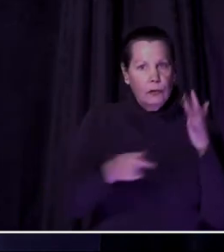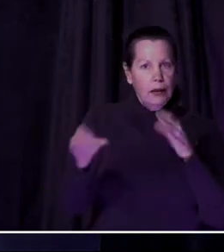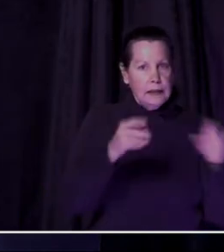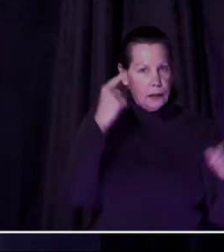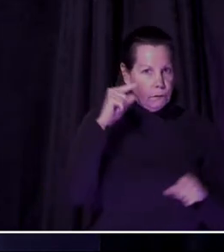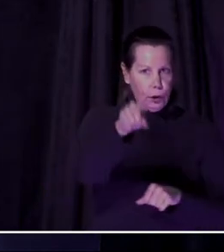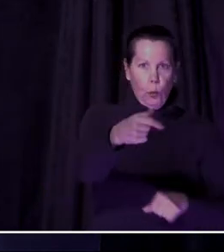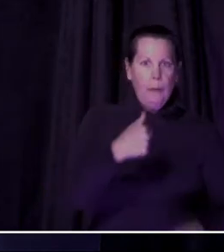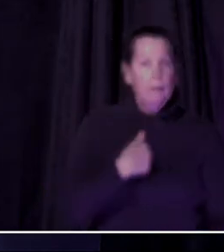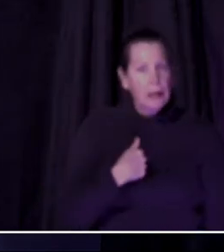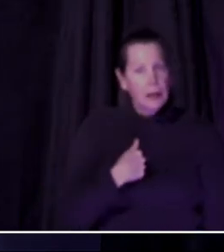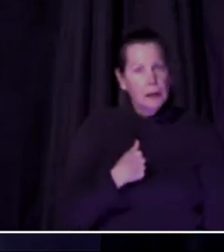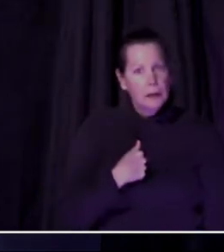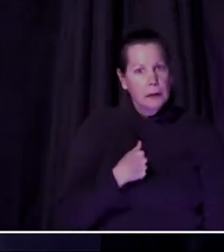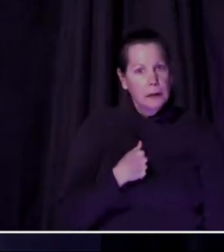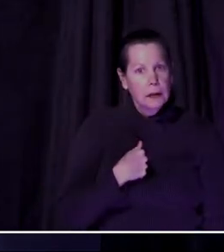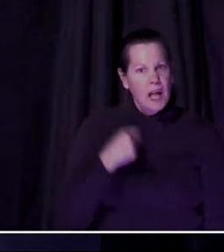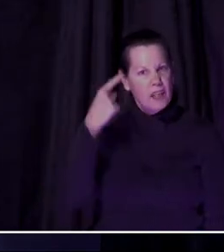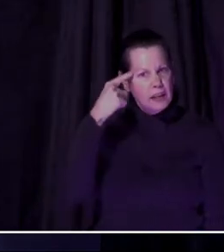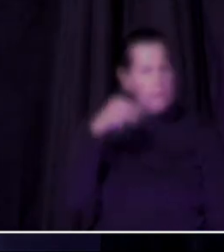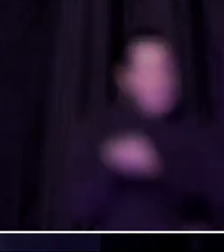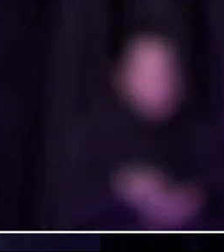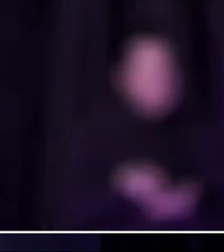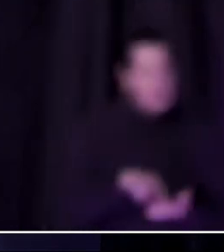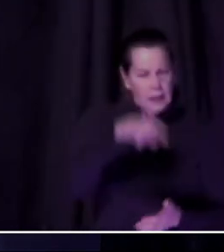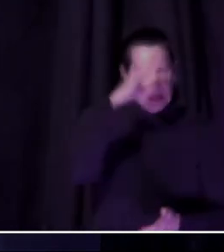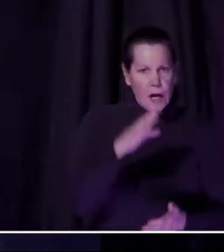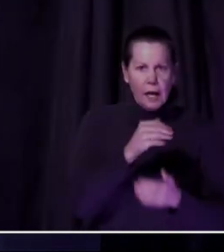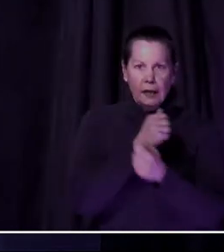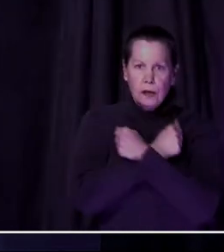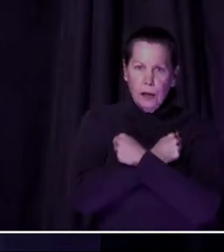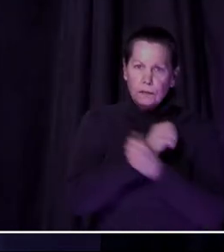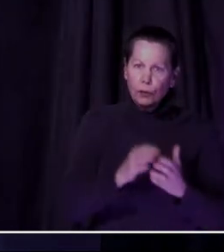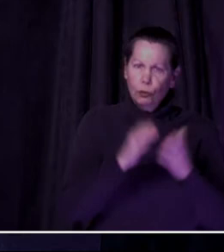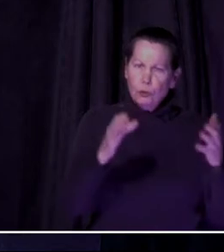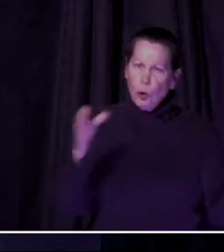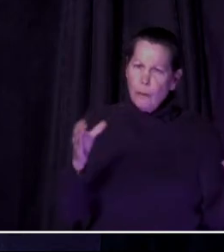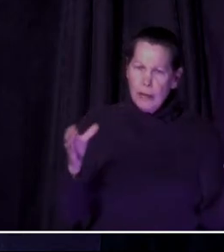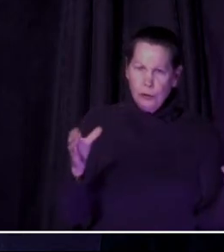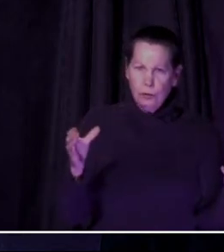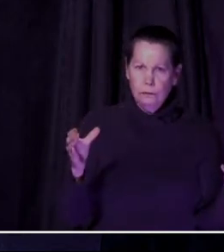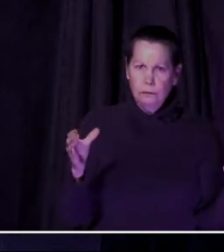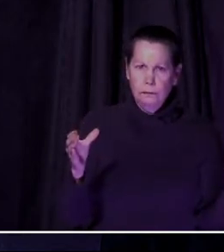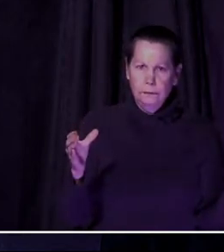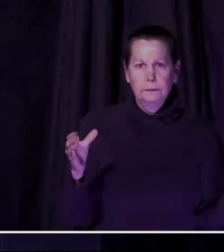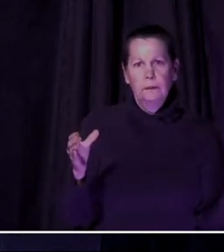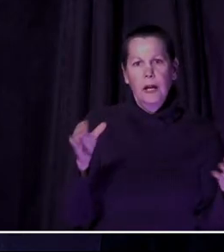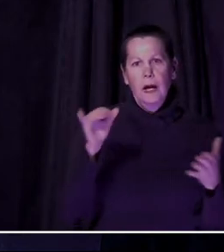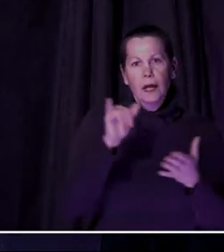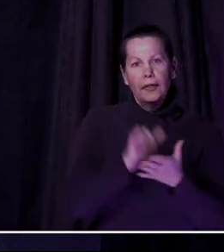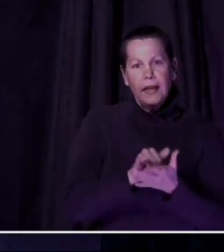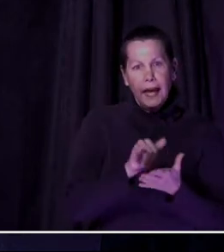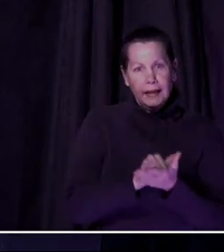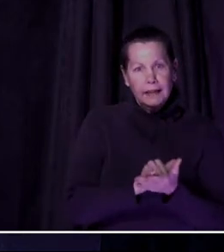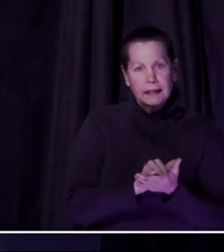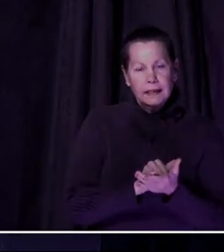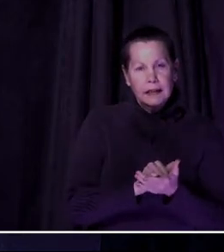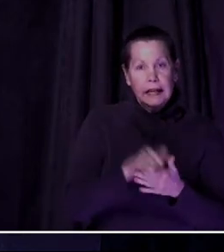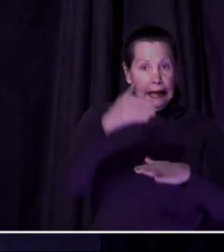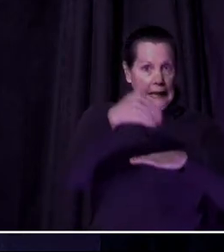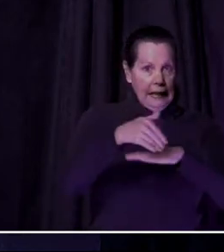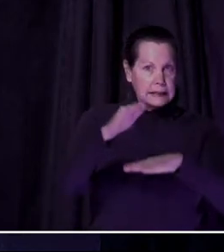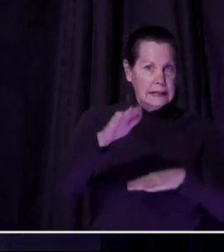you and me. Think of it. God loved us so much. God loved us so much that he